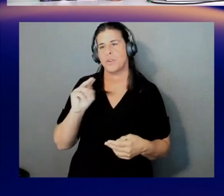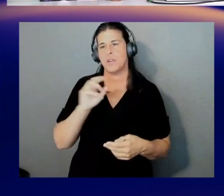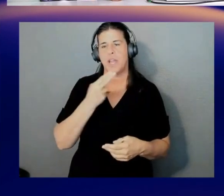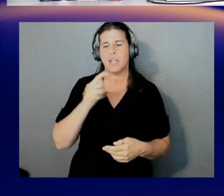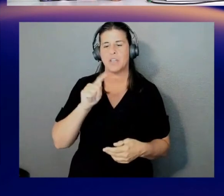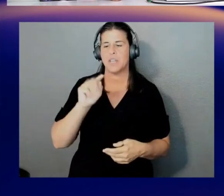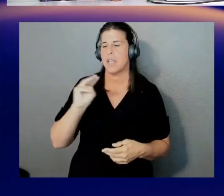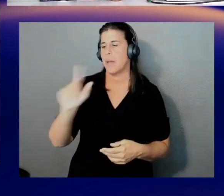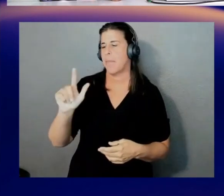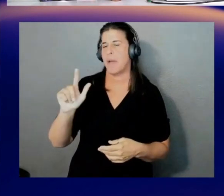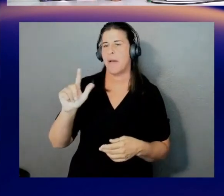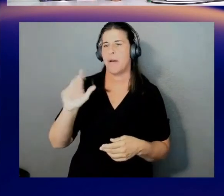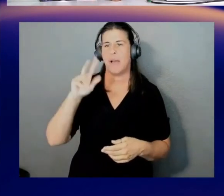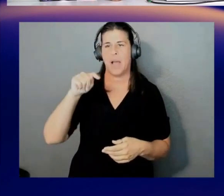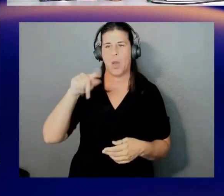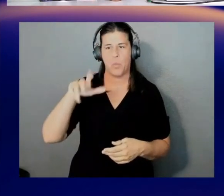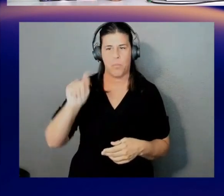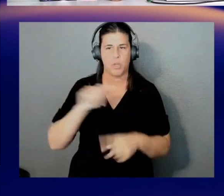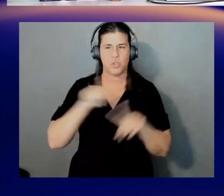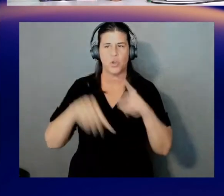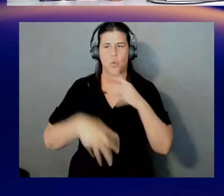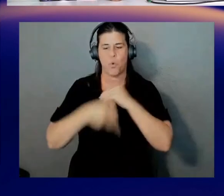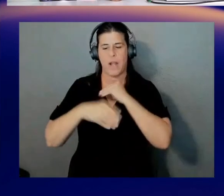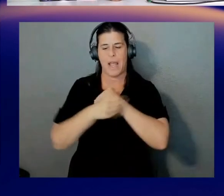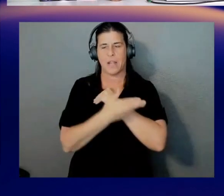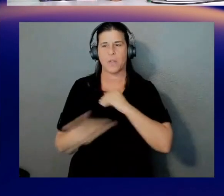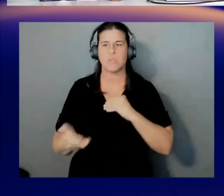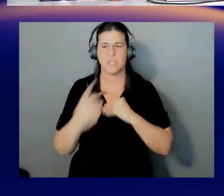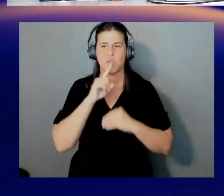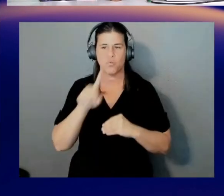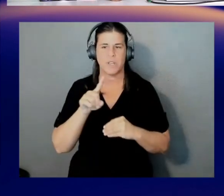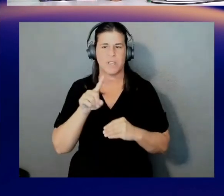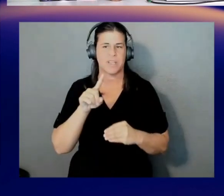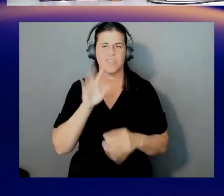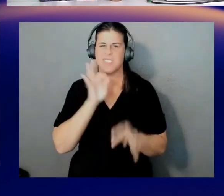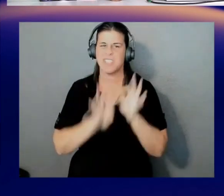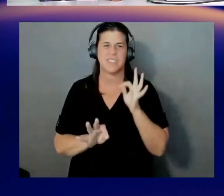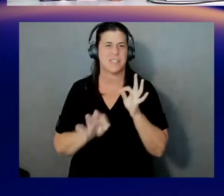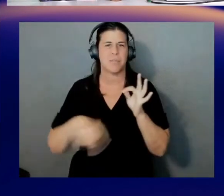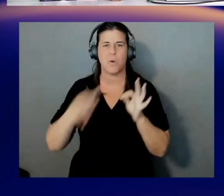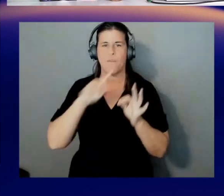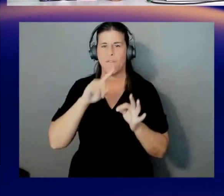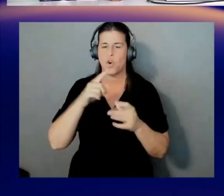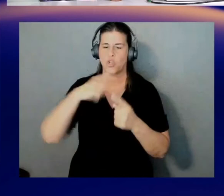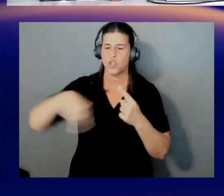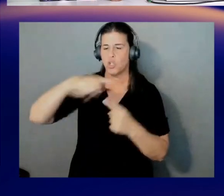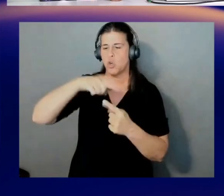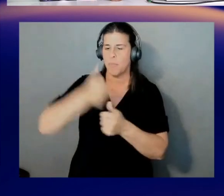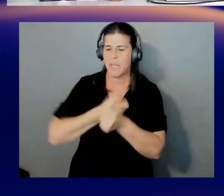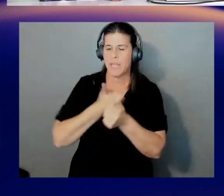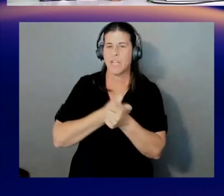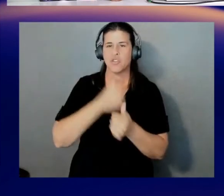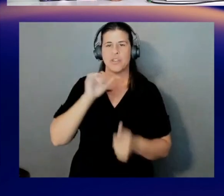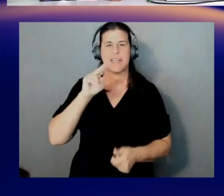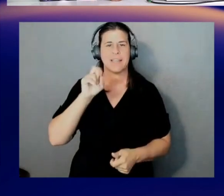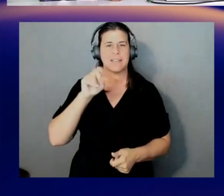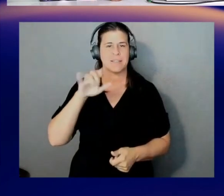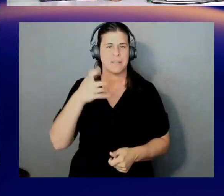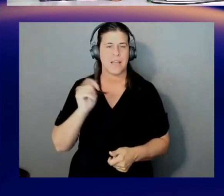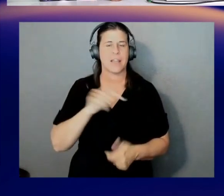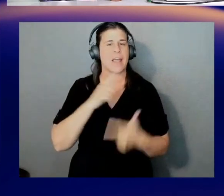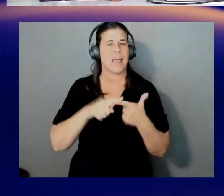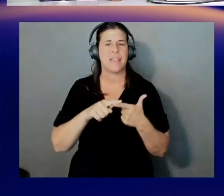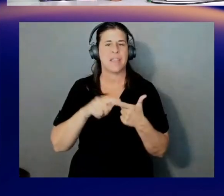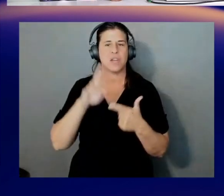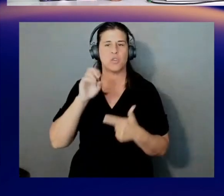those insights, and now it's just as simple as looping through each insight. So for each insight, just render our HTML